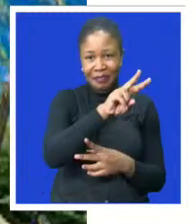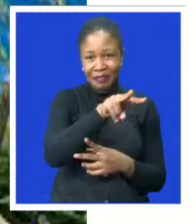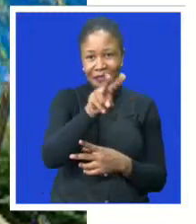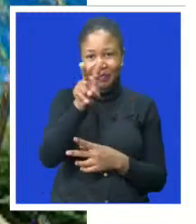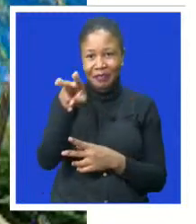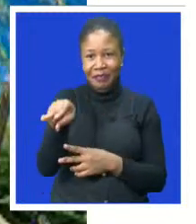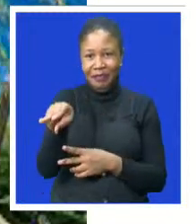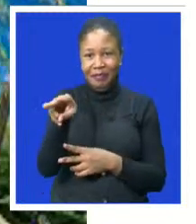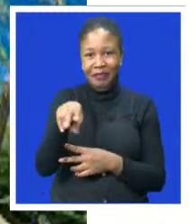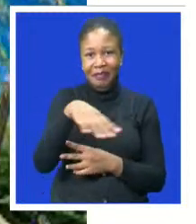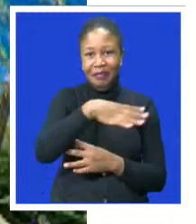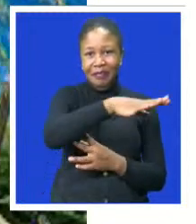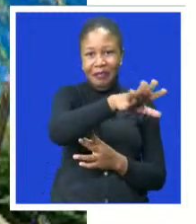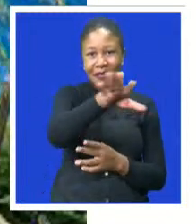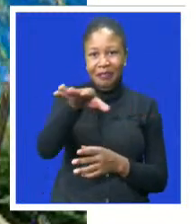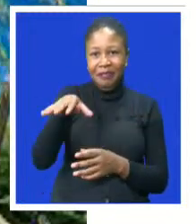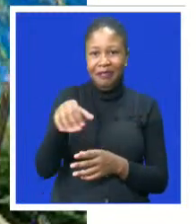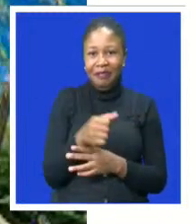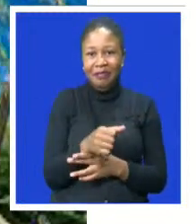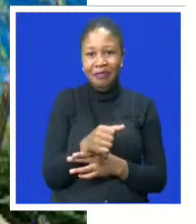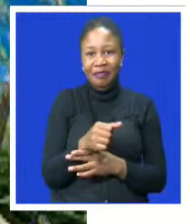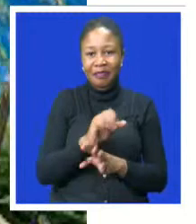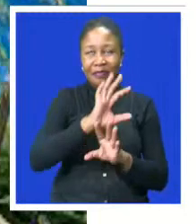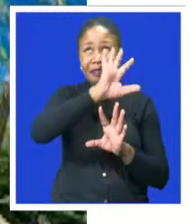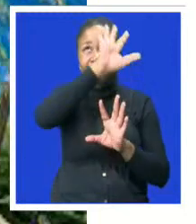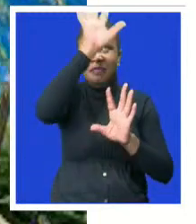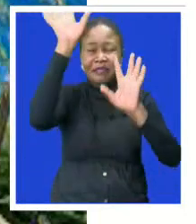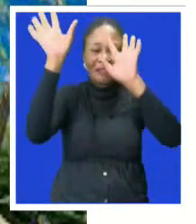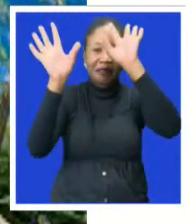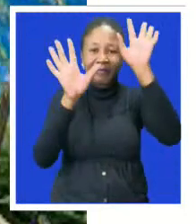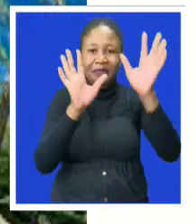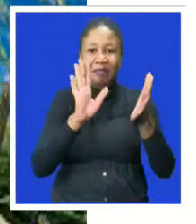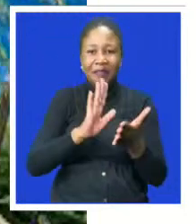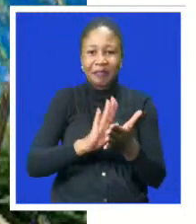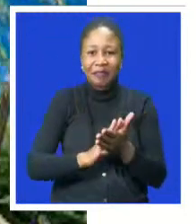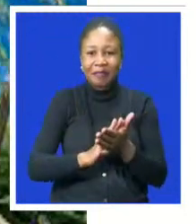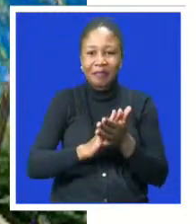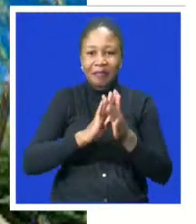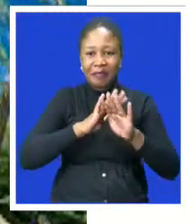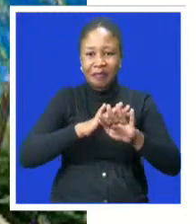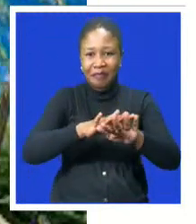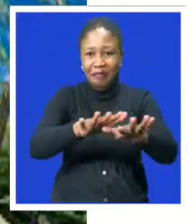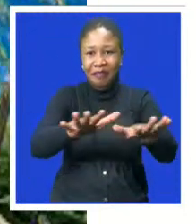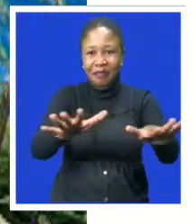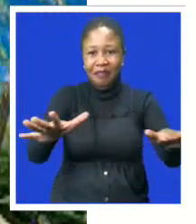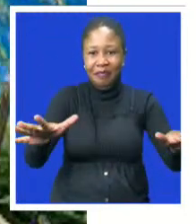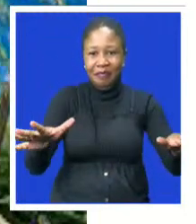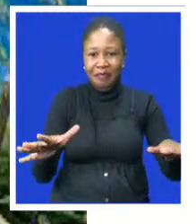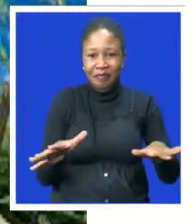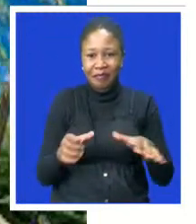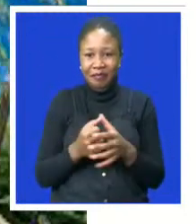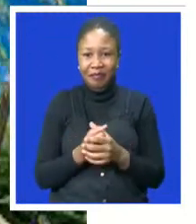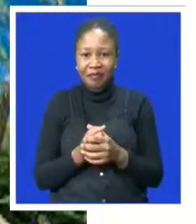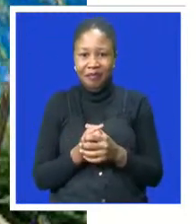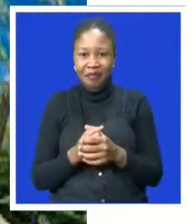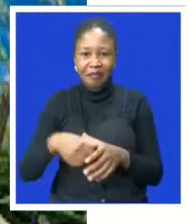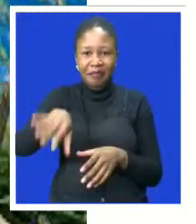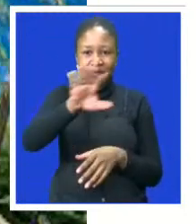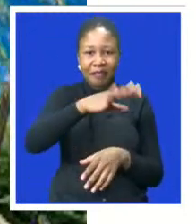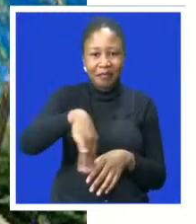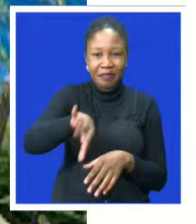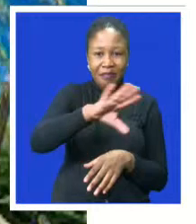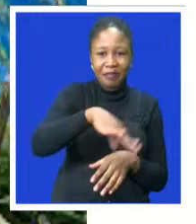All of this is nature. Look very close in everything around